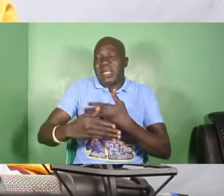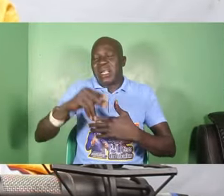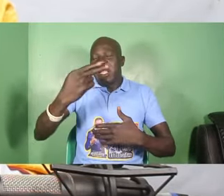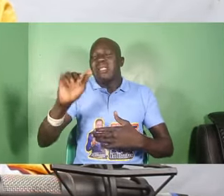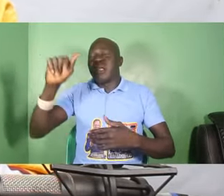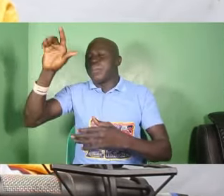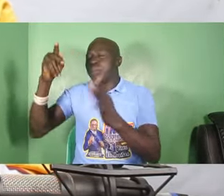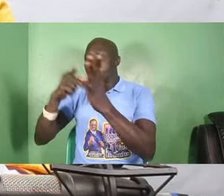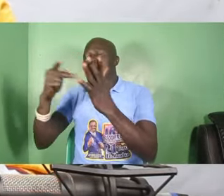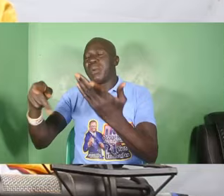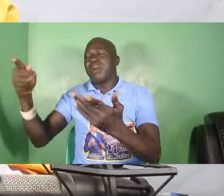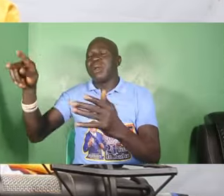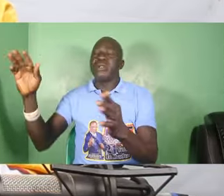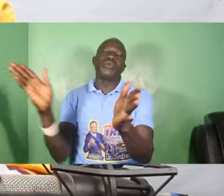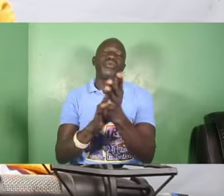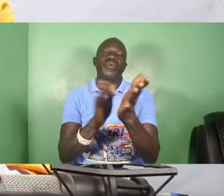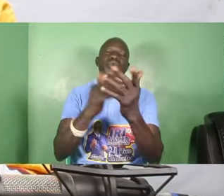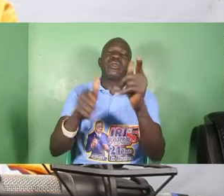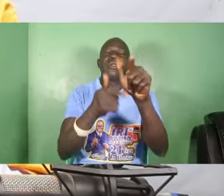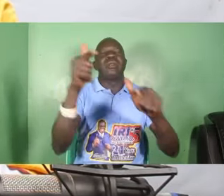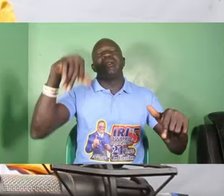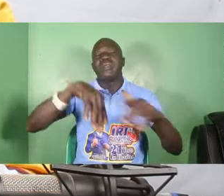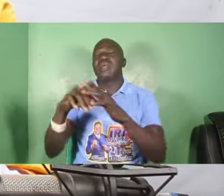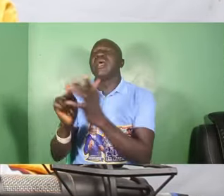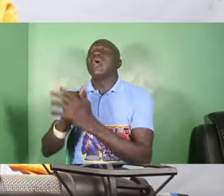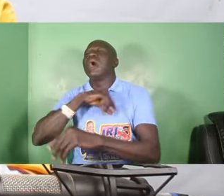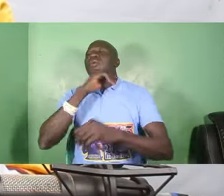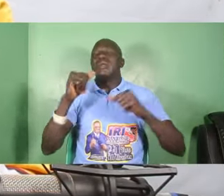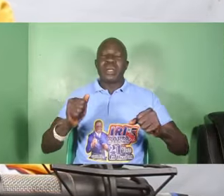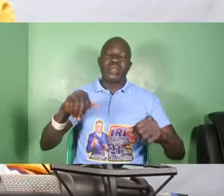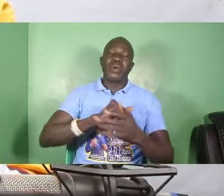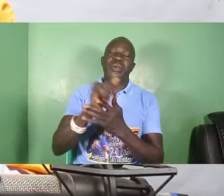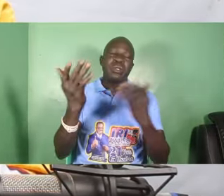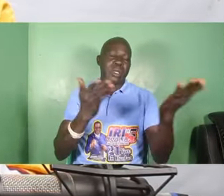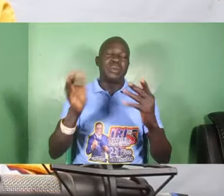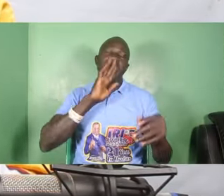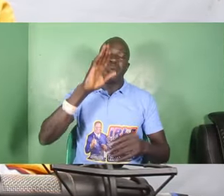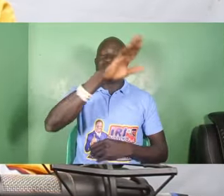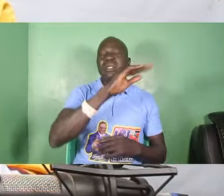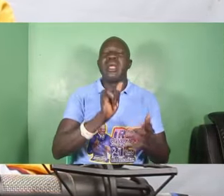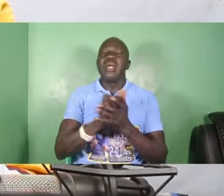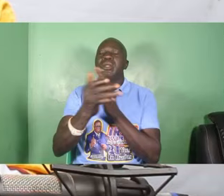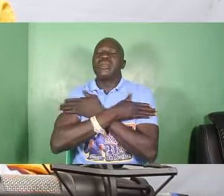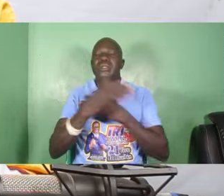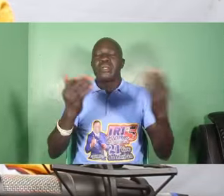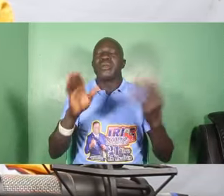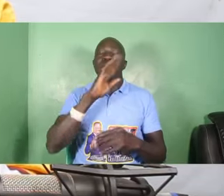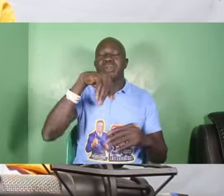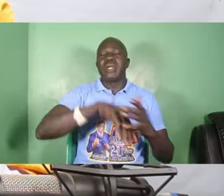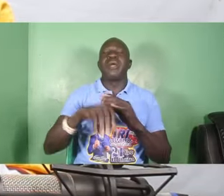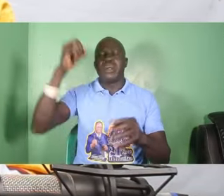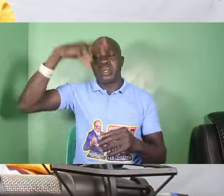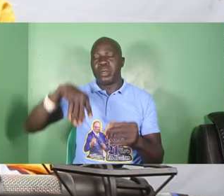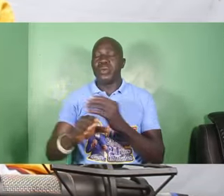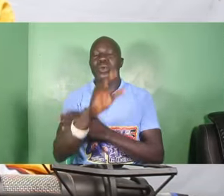Beside LA Primary School. Ibelawa. That's only agbara lana. So powerful. Don't allow agbara is say now. There will be Sunday service there. There will be Sunday service there. By the